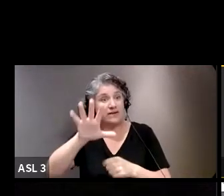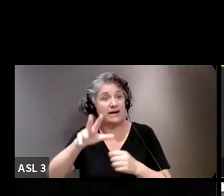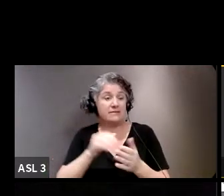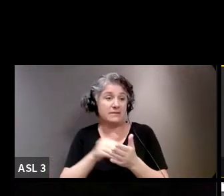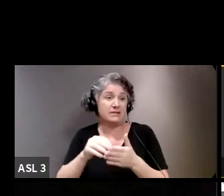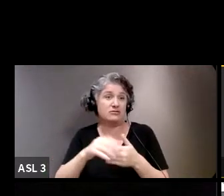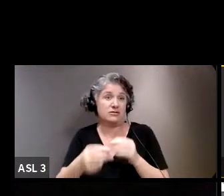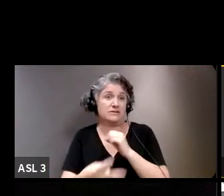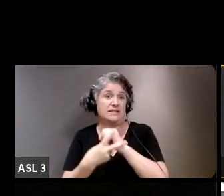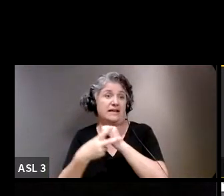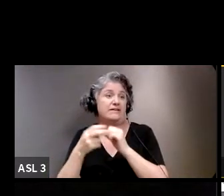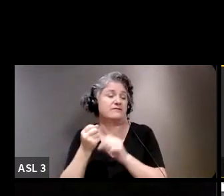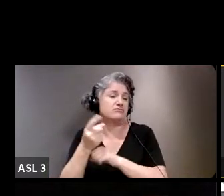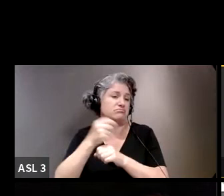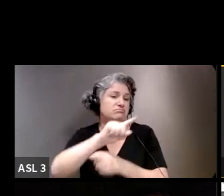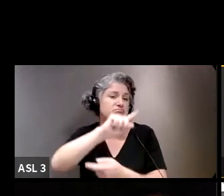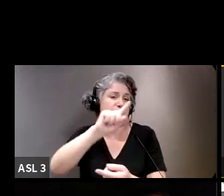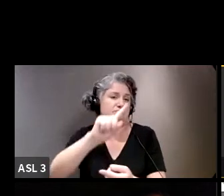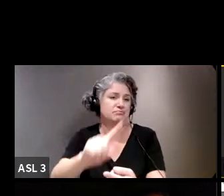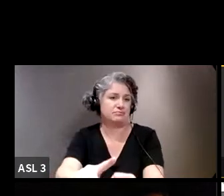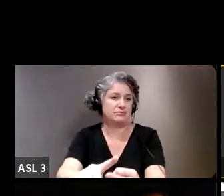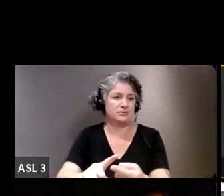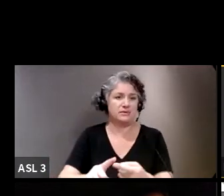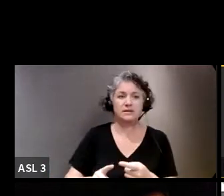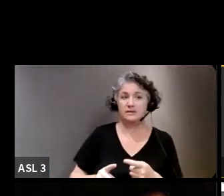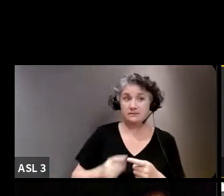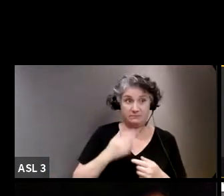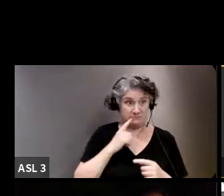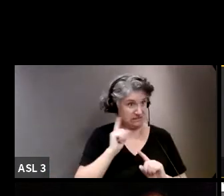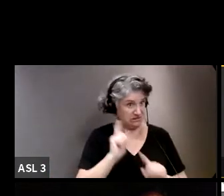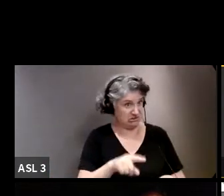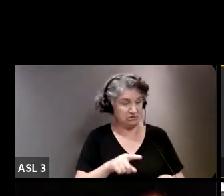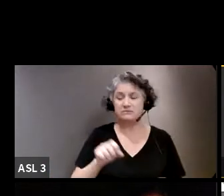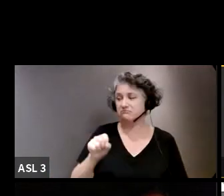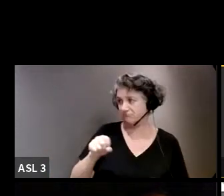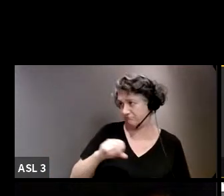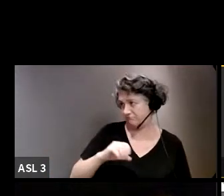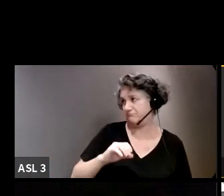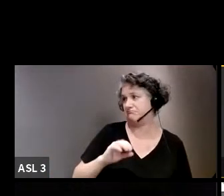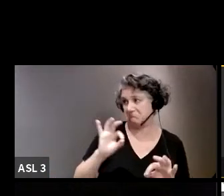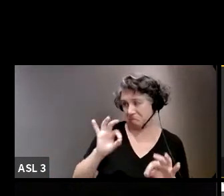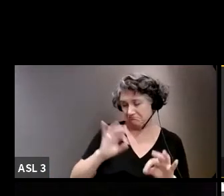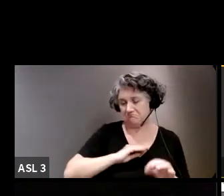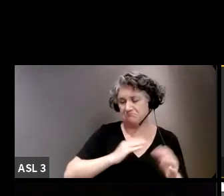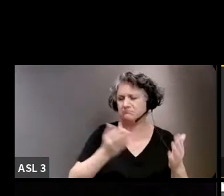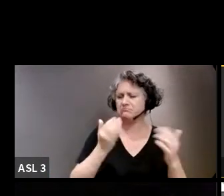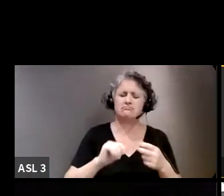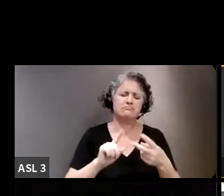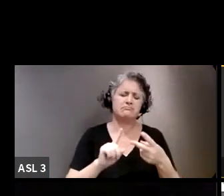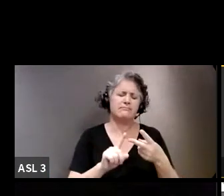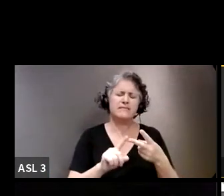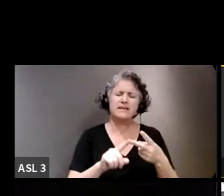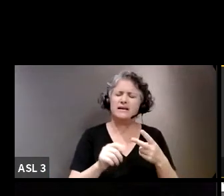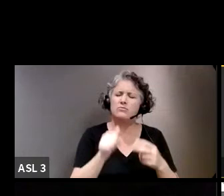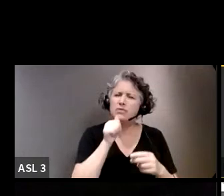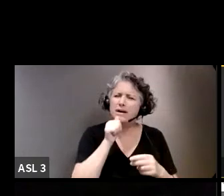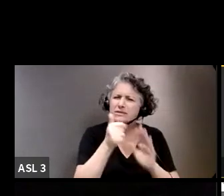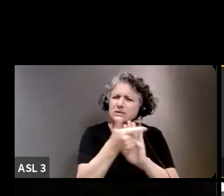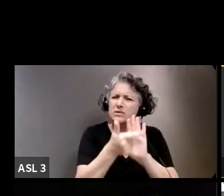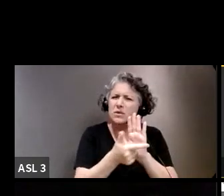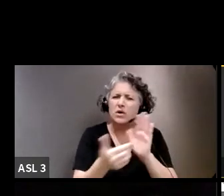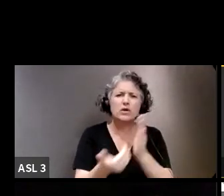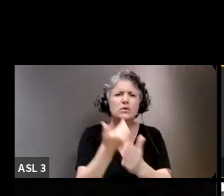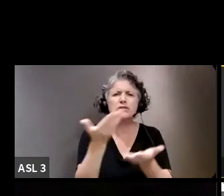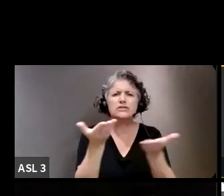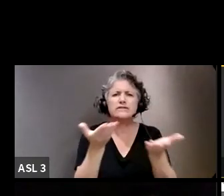yeah thank you um my next question is about the privacy lawyer who is in the new services on page 24.